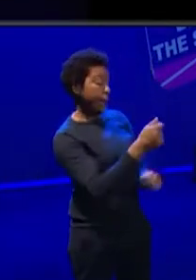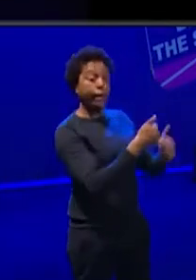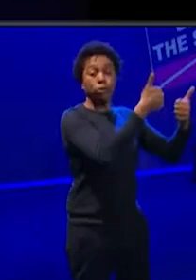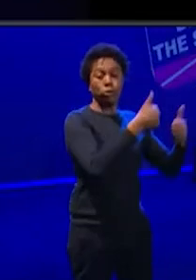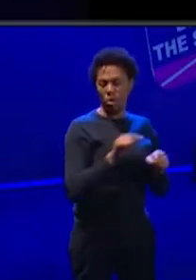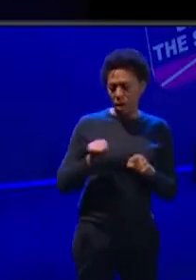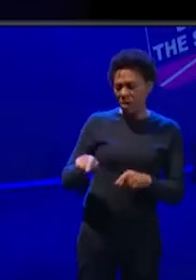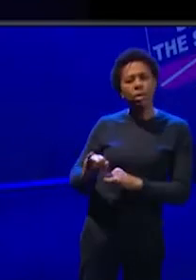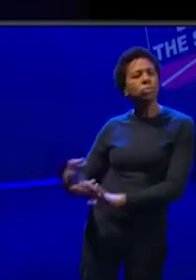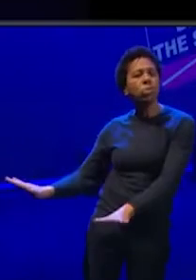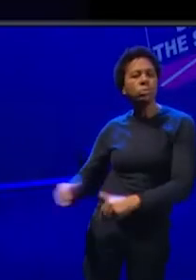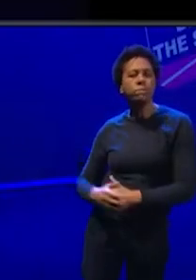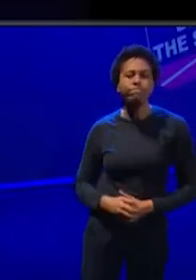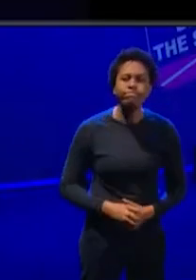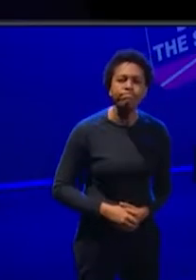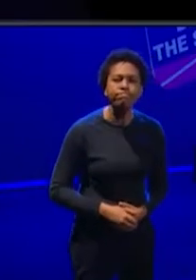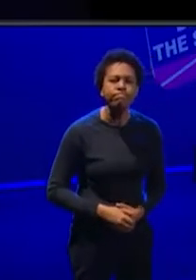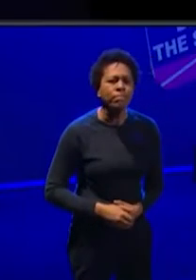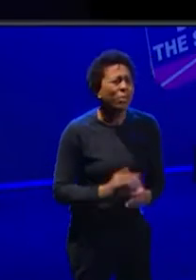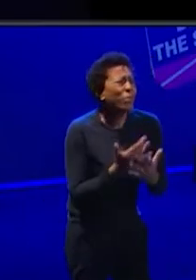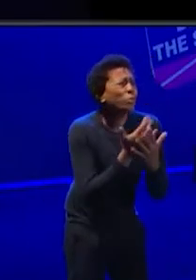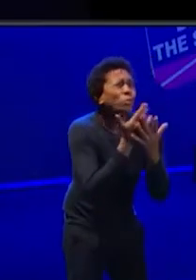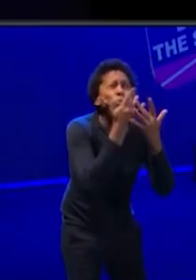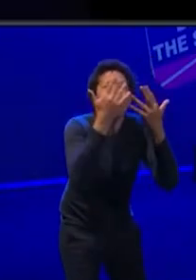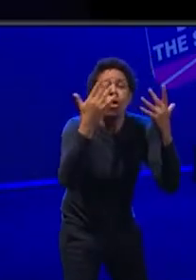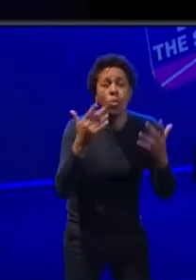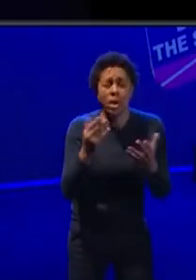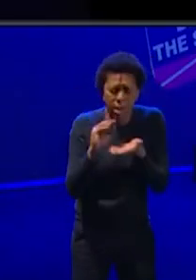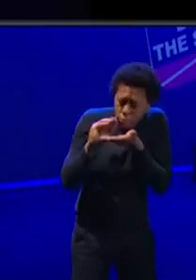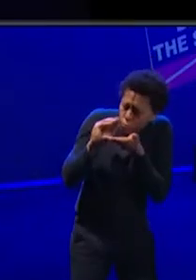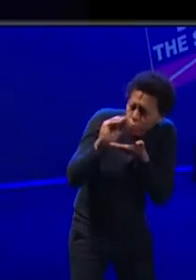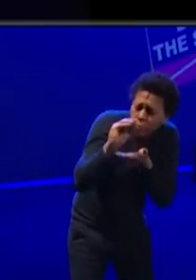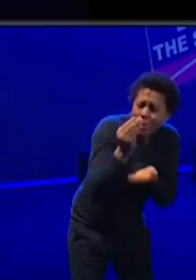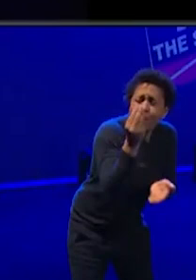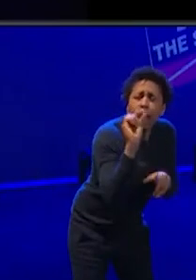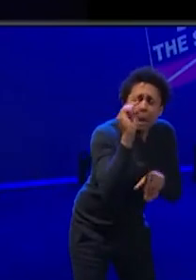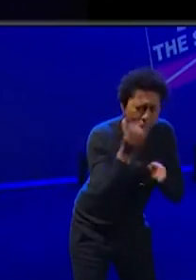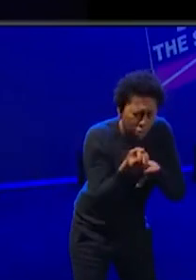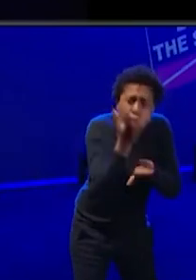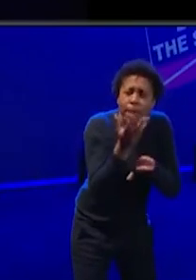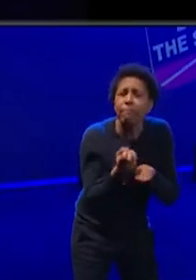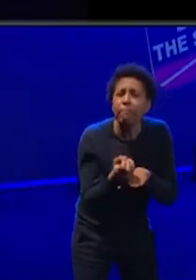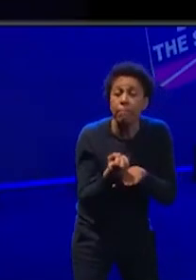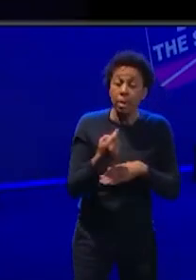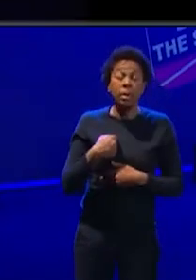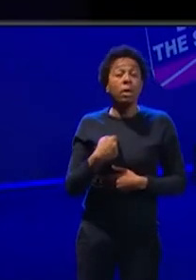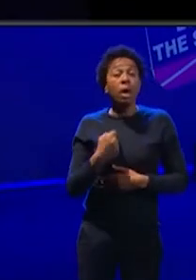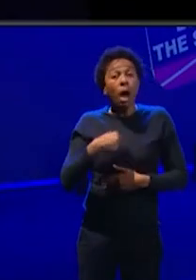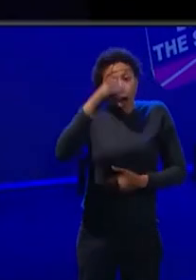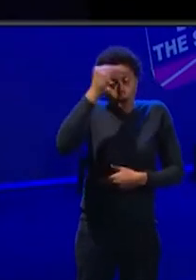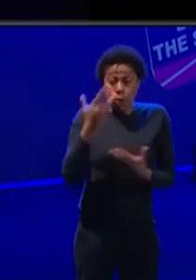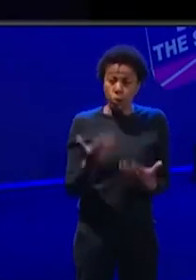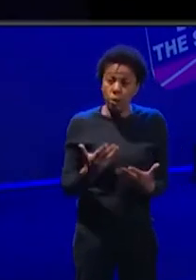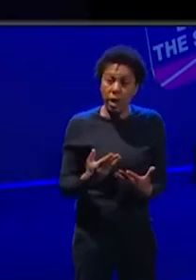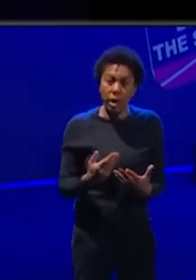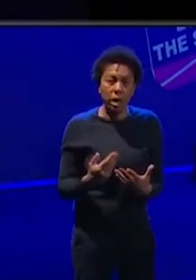so many other little treasures, or there's so many roles that you probably have no idea about. I learned today that there's such